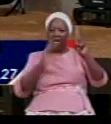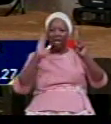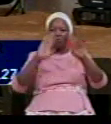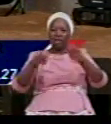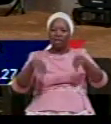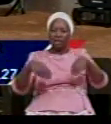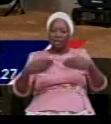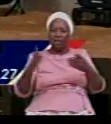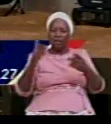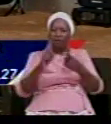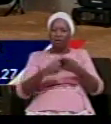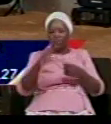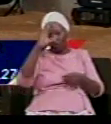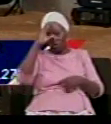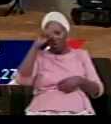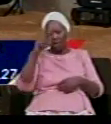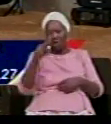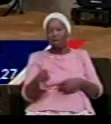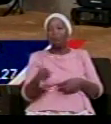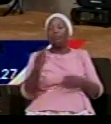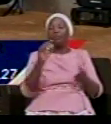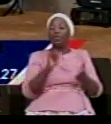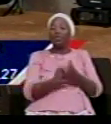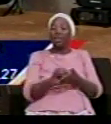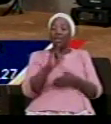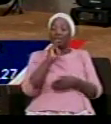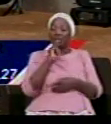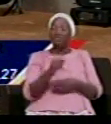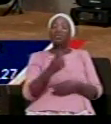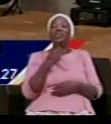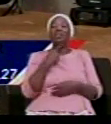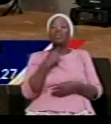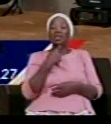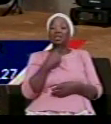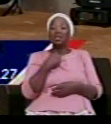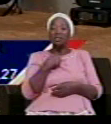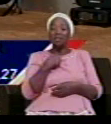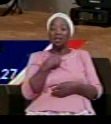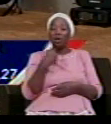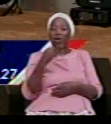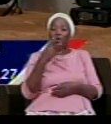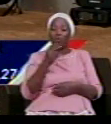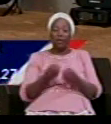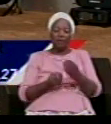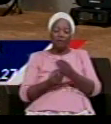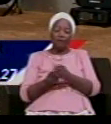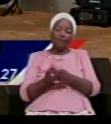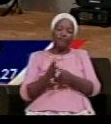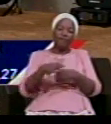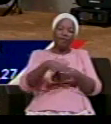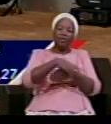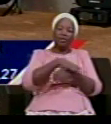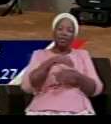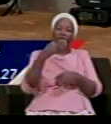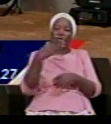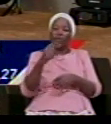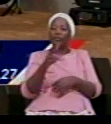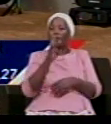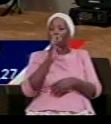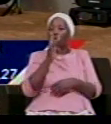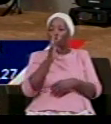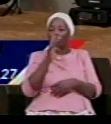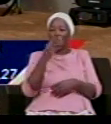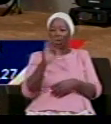give unto him that is athirst of the fountain of the water